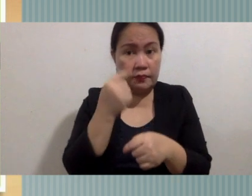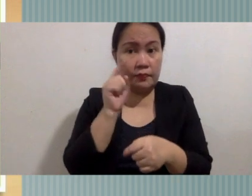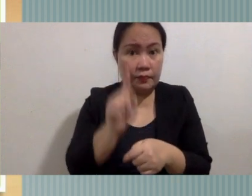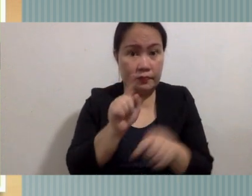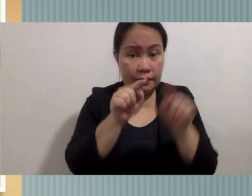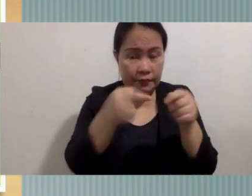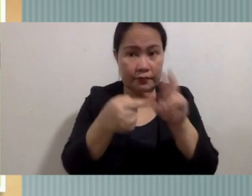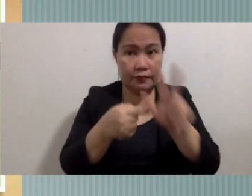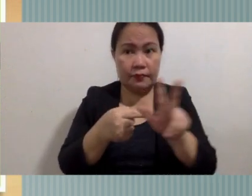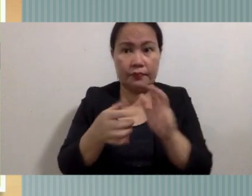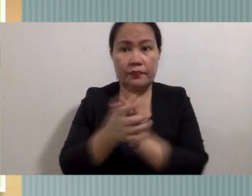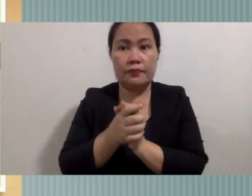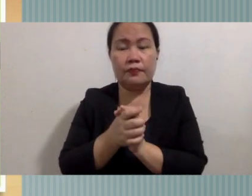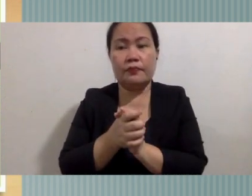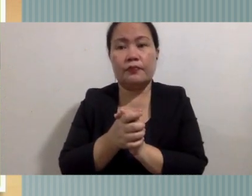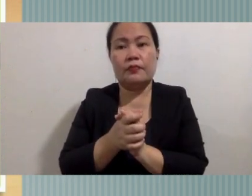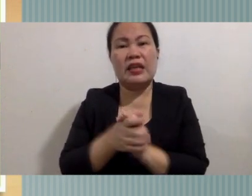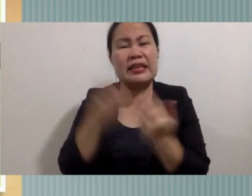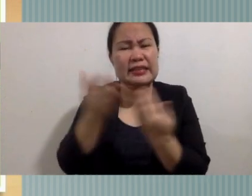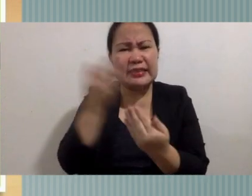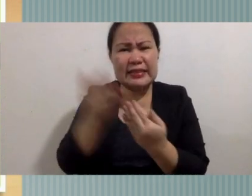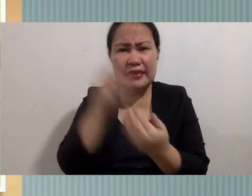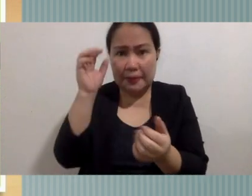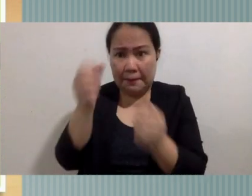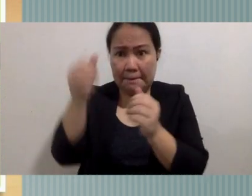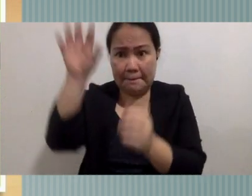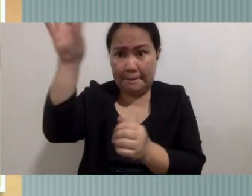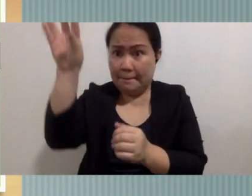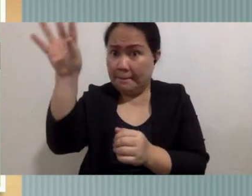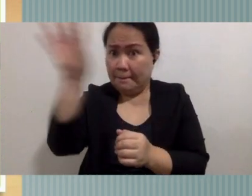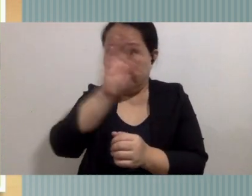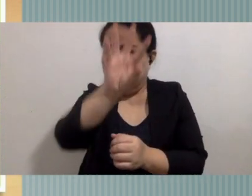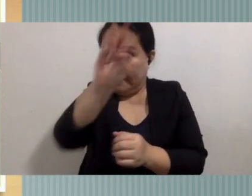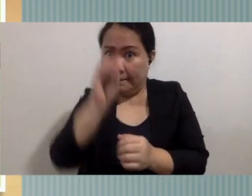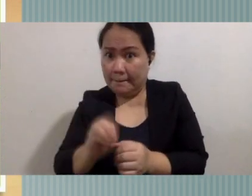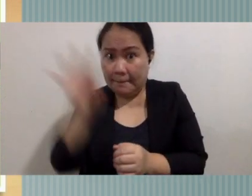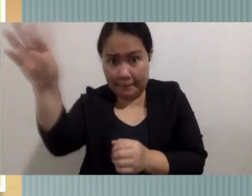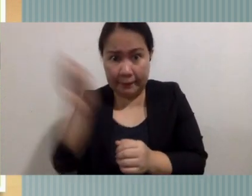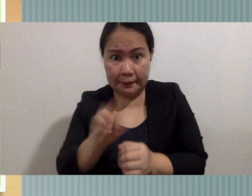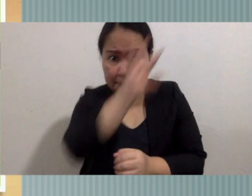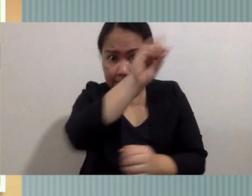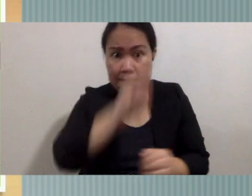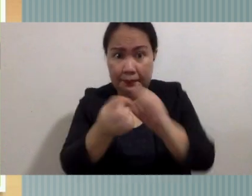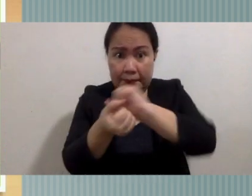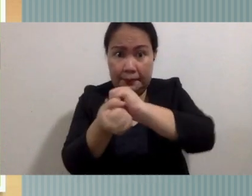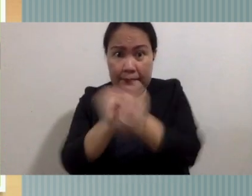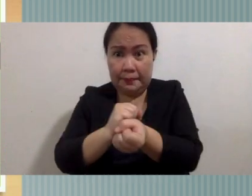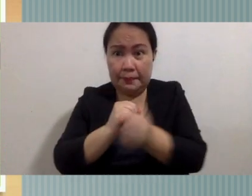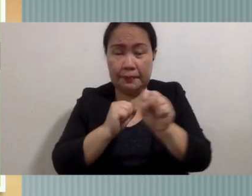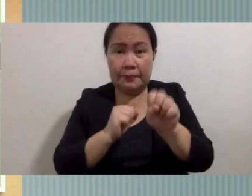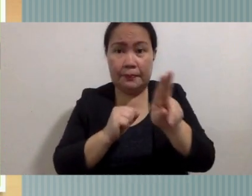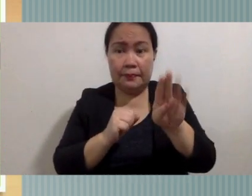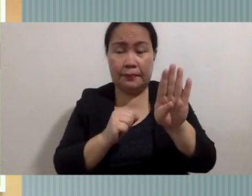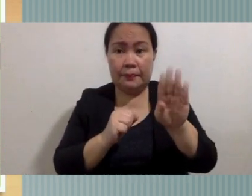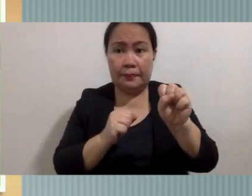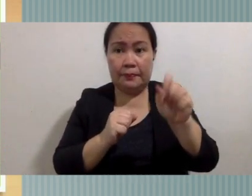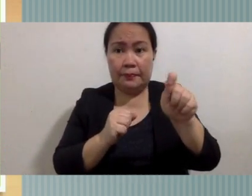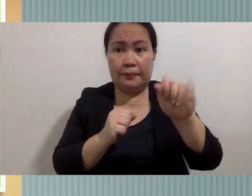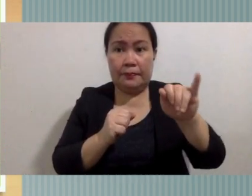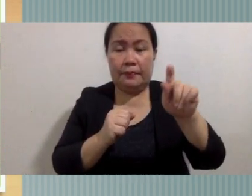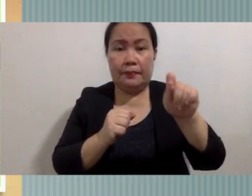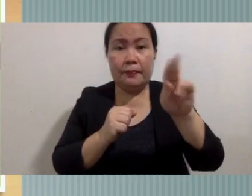1, c is 3. So, ang pagsasubstitute, madali lang. You will just look at your values. Dito ka